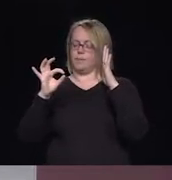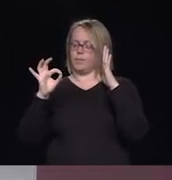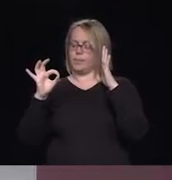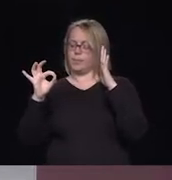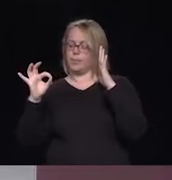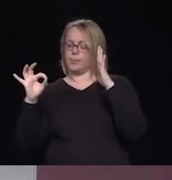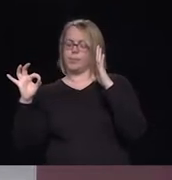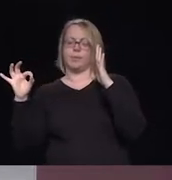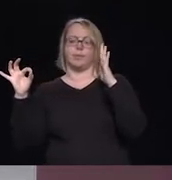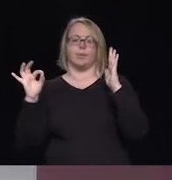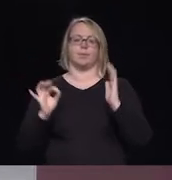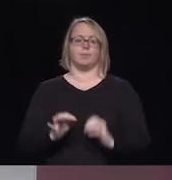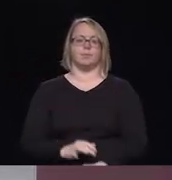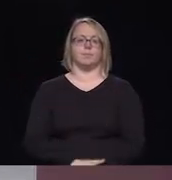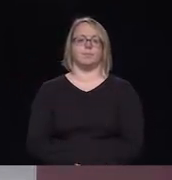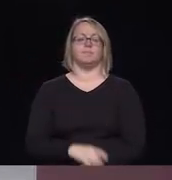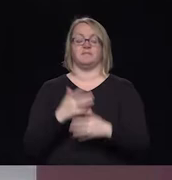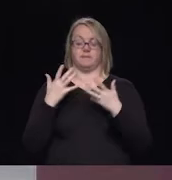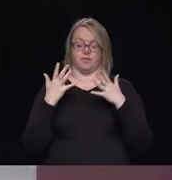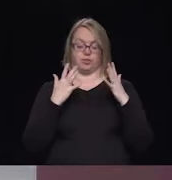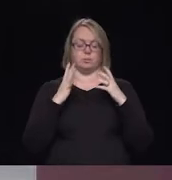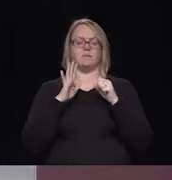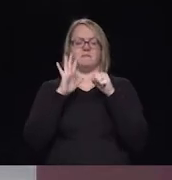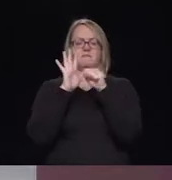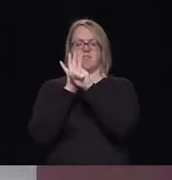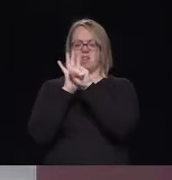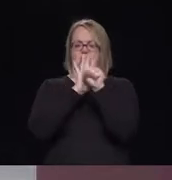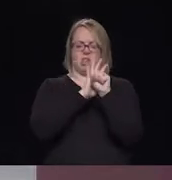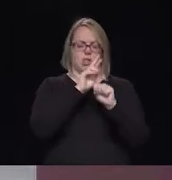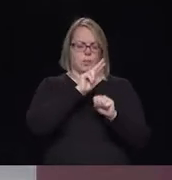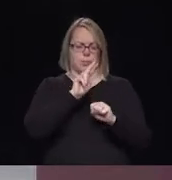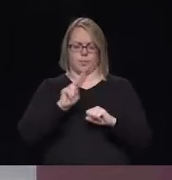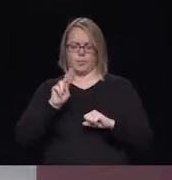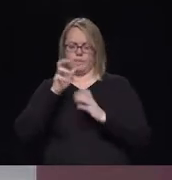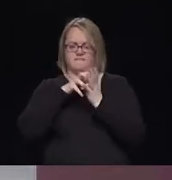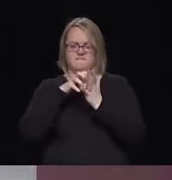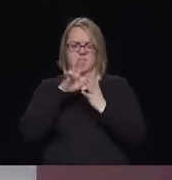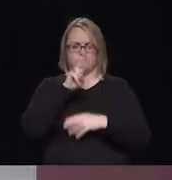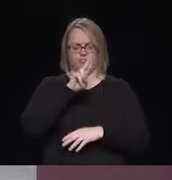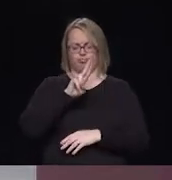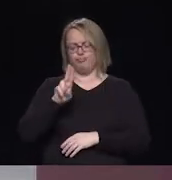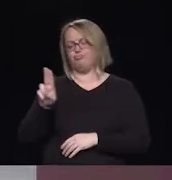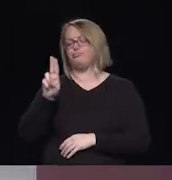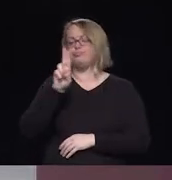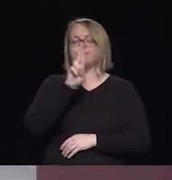make it sharper. Once you have that, you can fill it in.